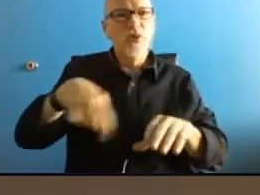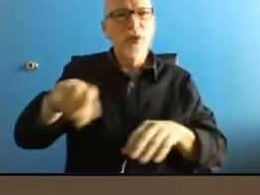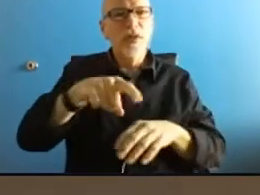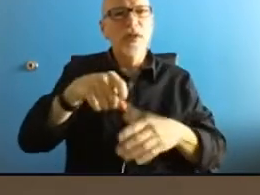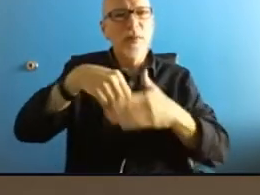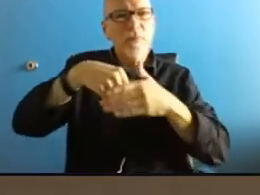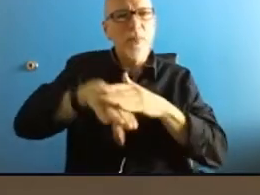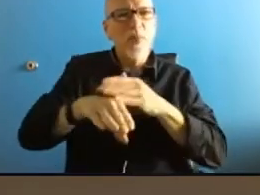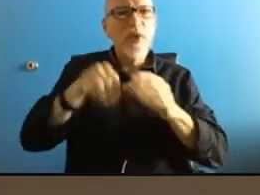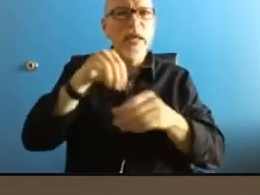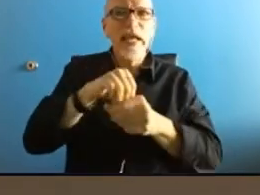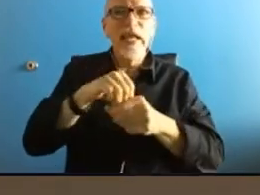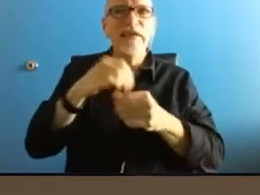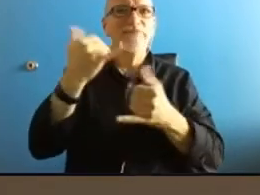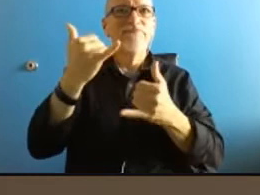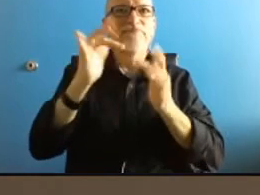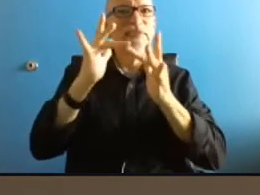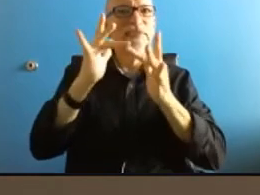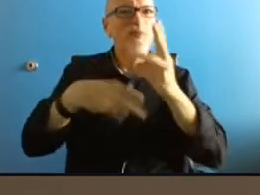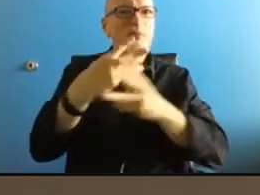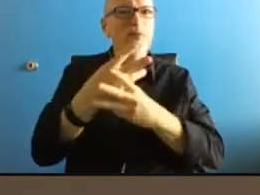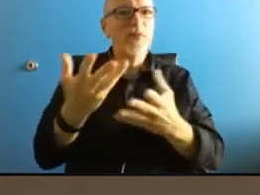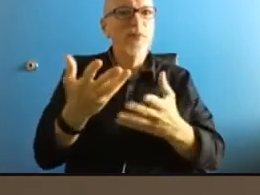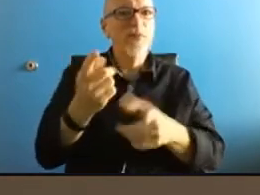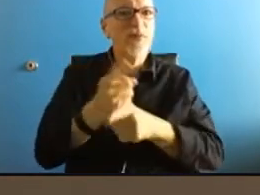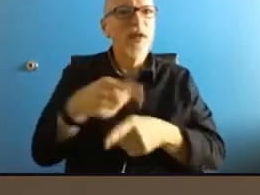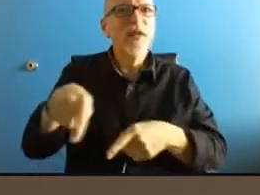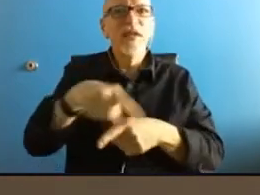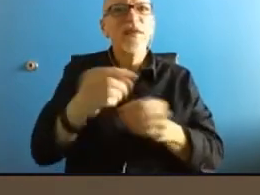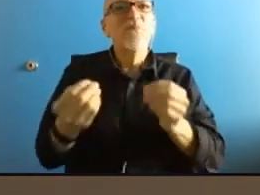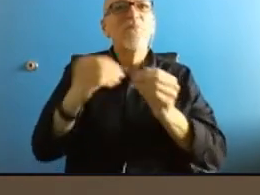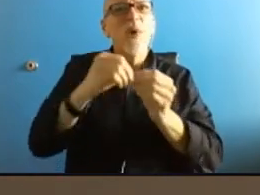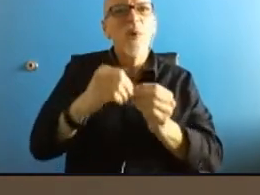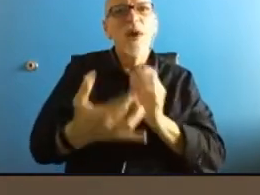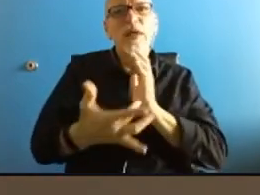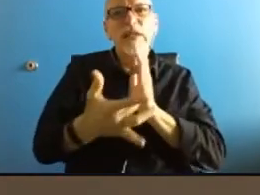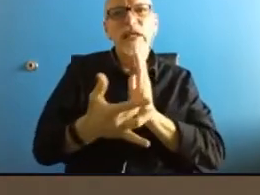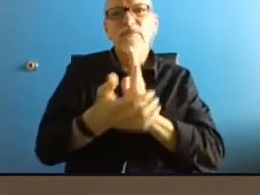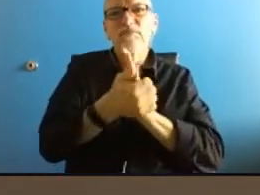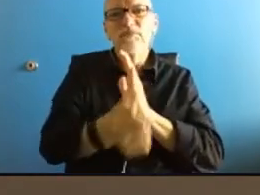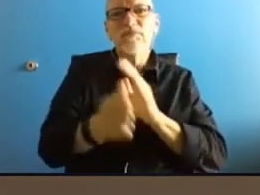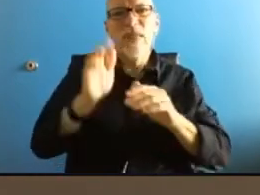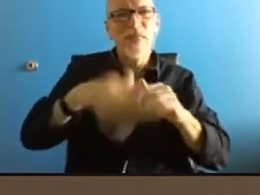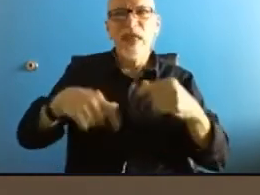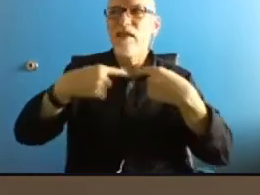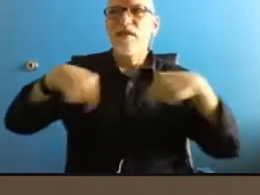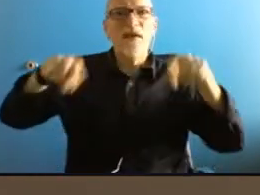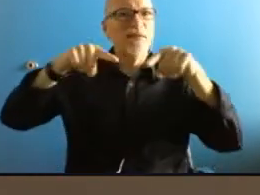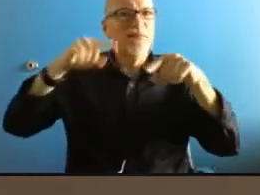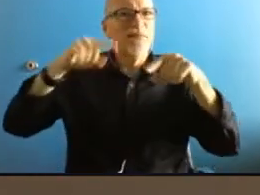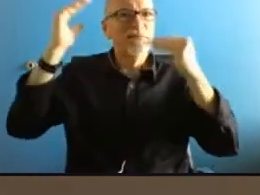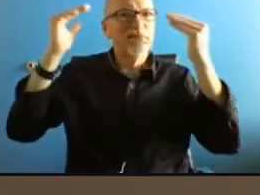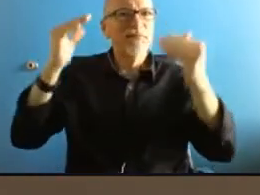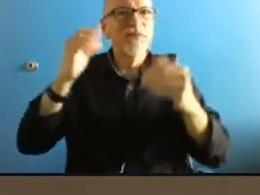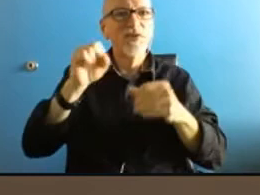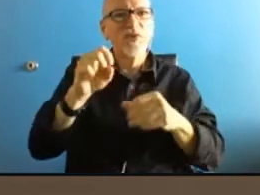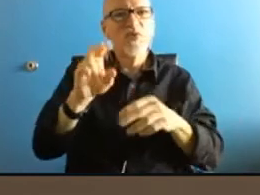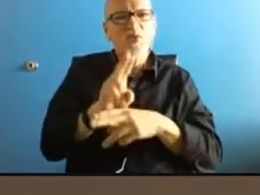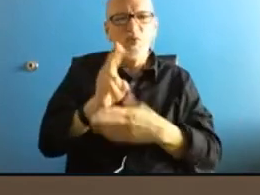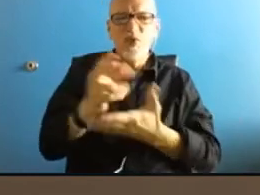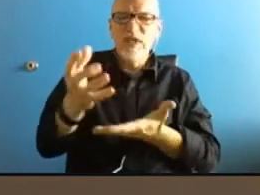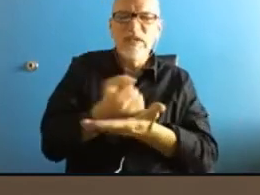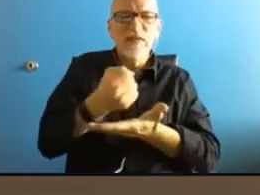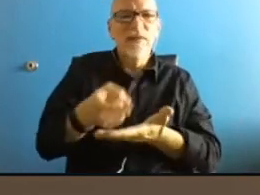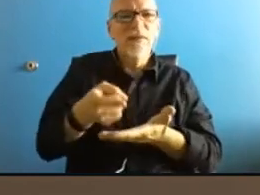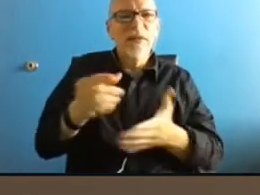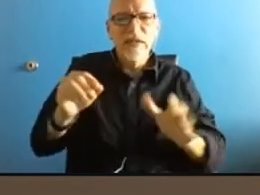digital age. They perhaps are probably more tech savvy than all of us. So harnessing this should not be